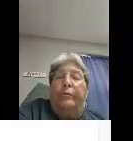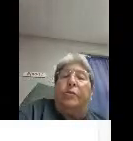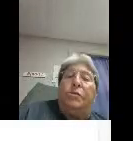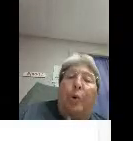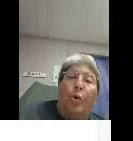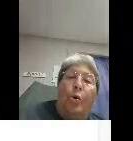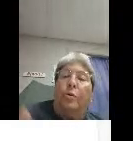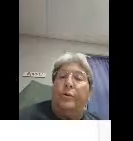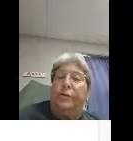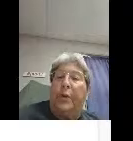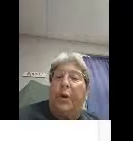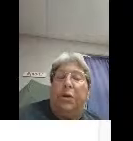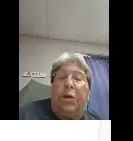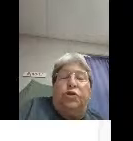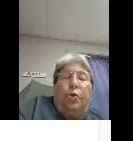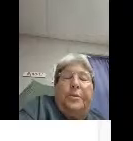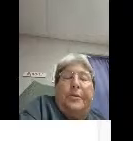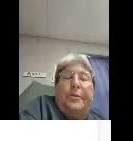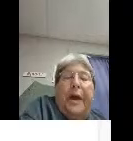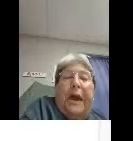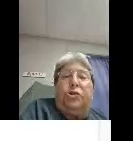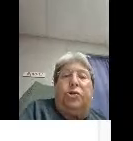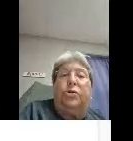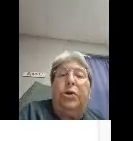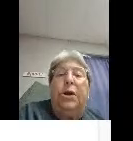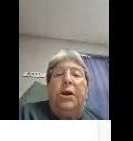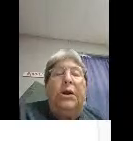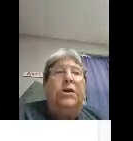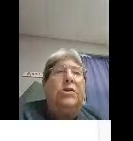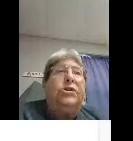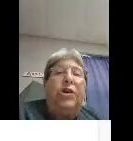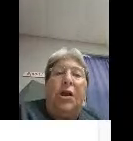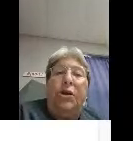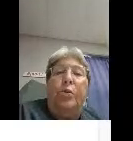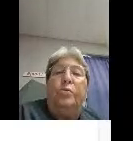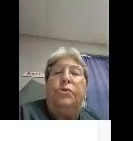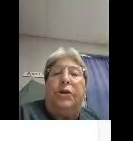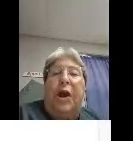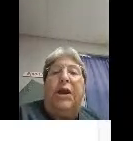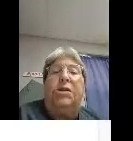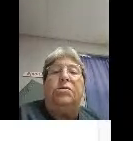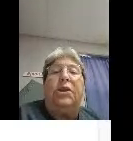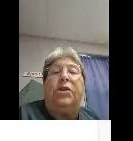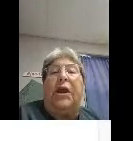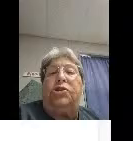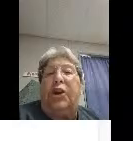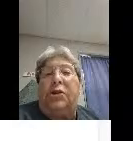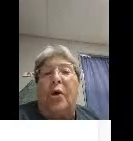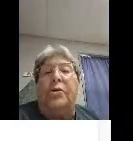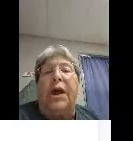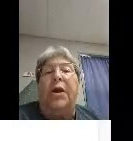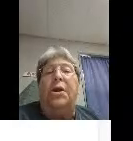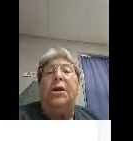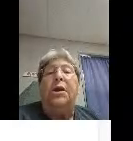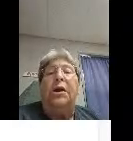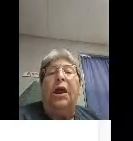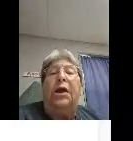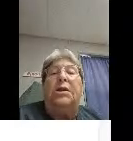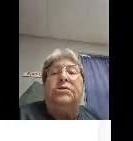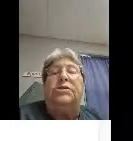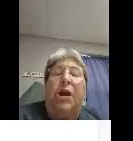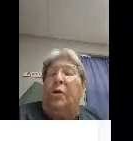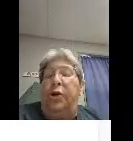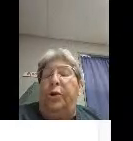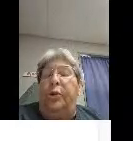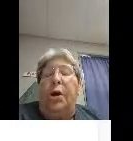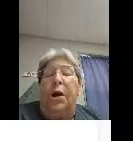our portal that you went back to, does it tell you the date that they checked on that? And